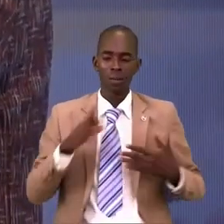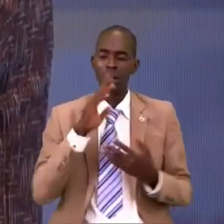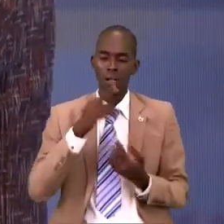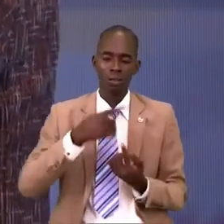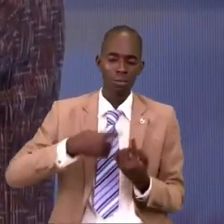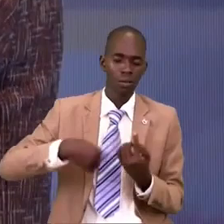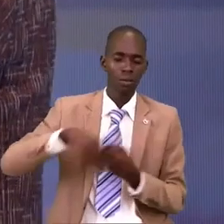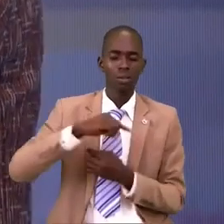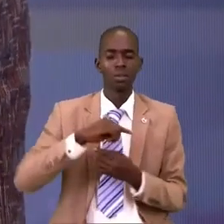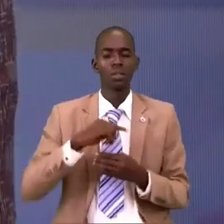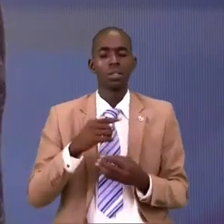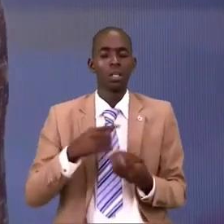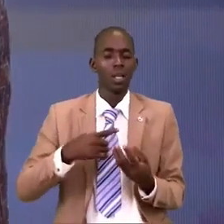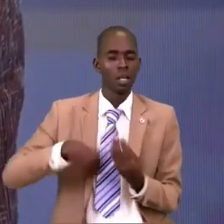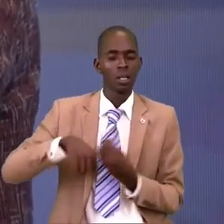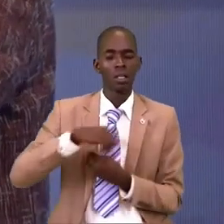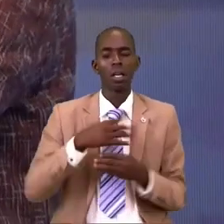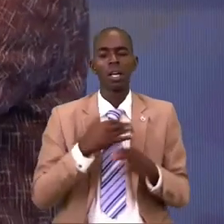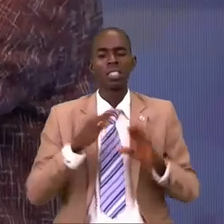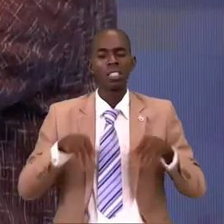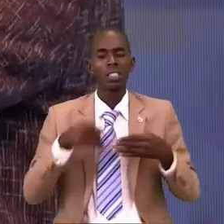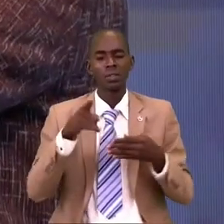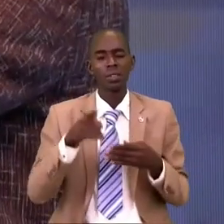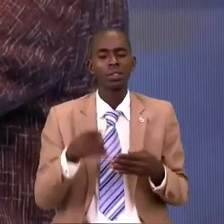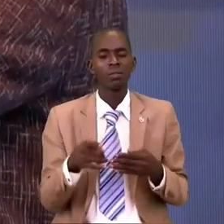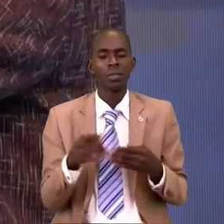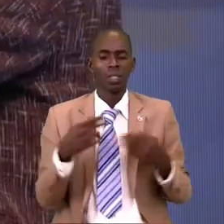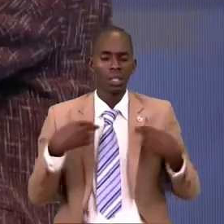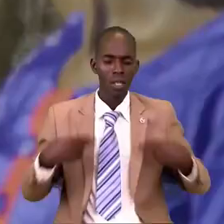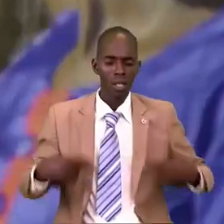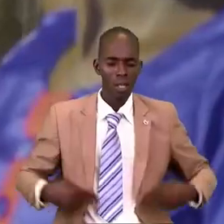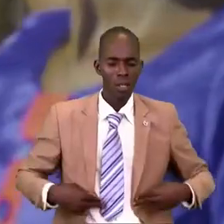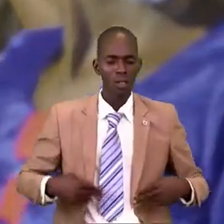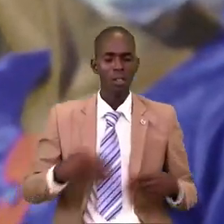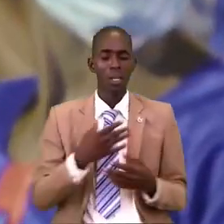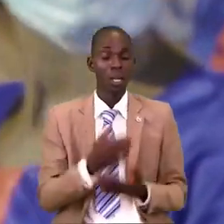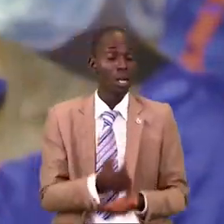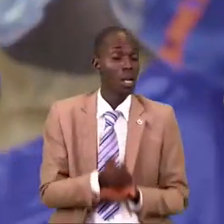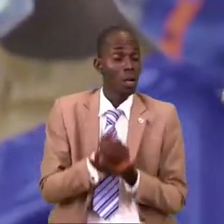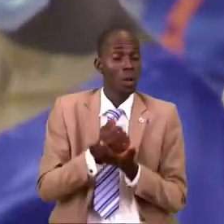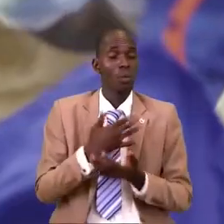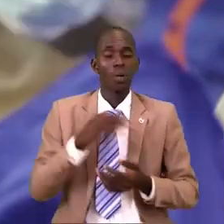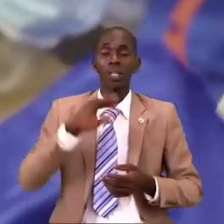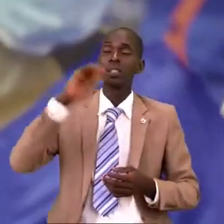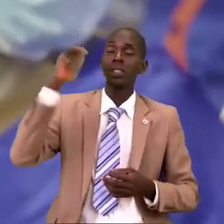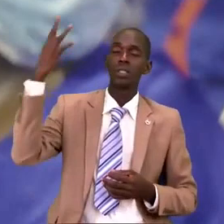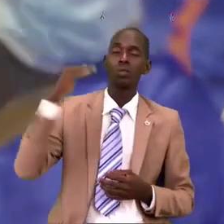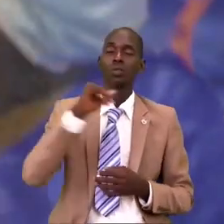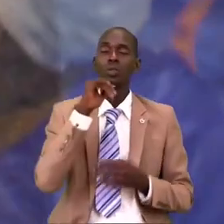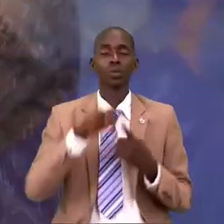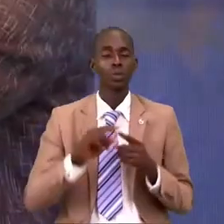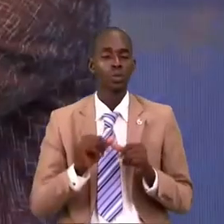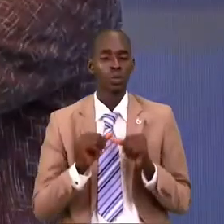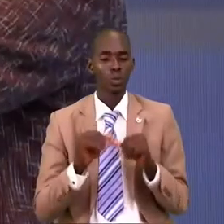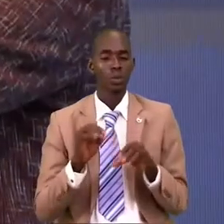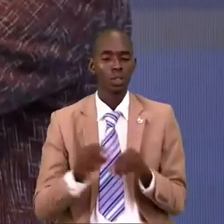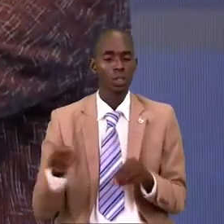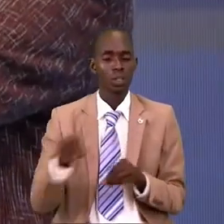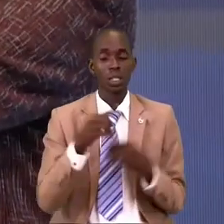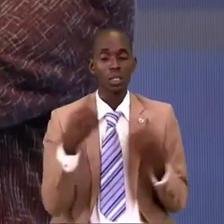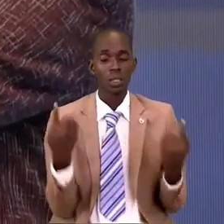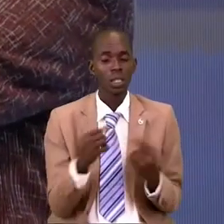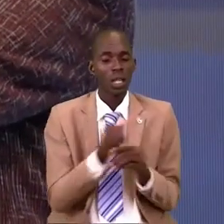sins anymore in Jesus' name. Amen. Turn every life around for the